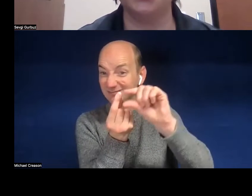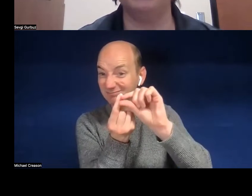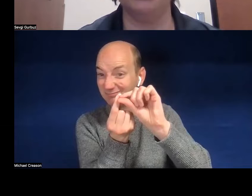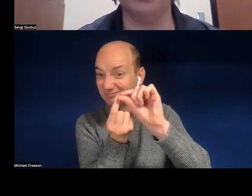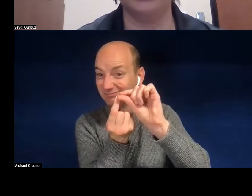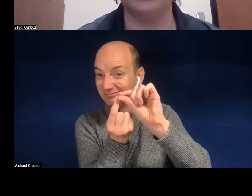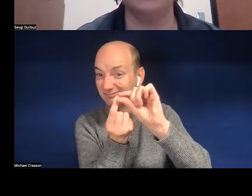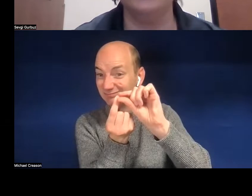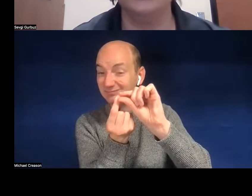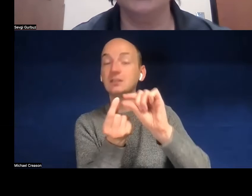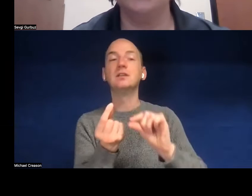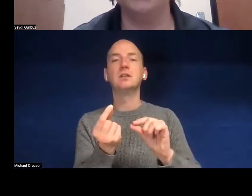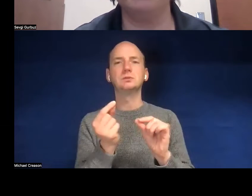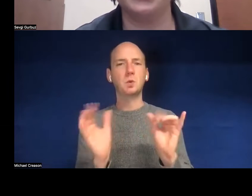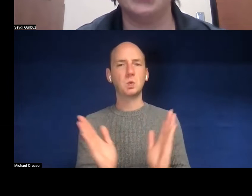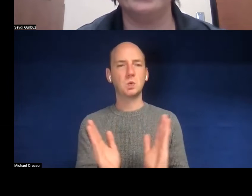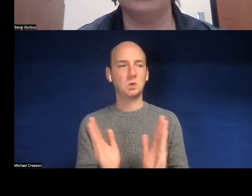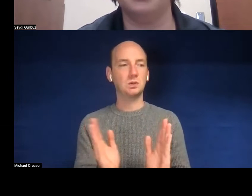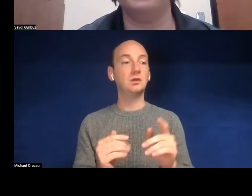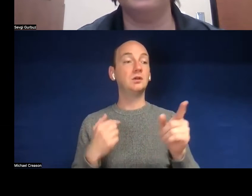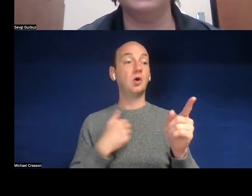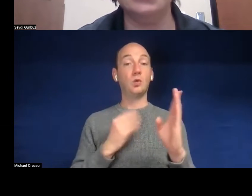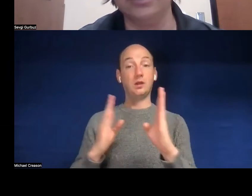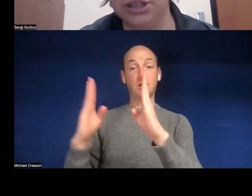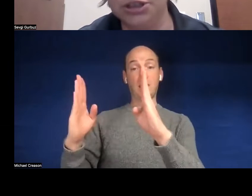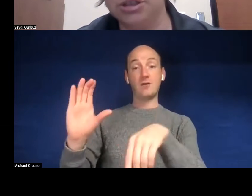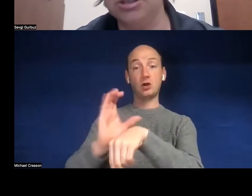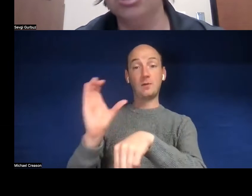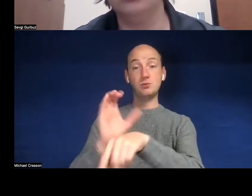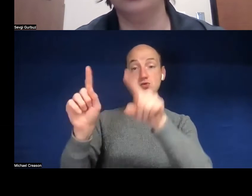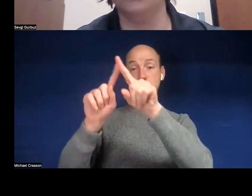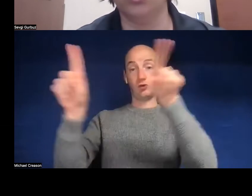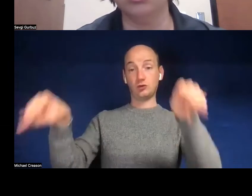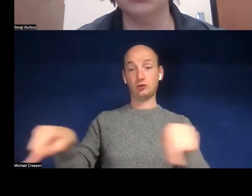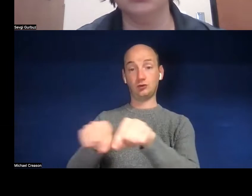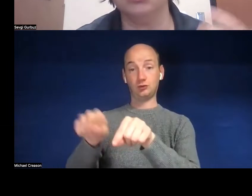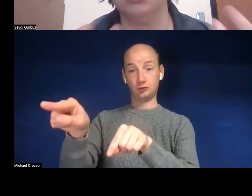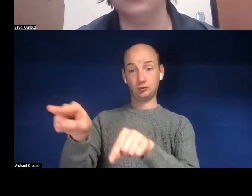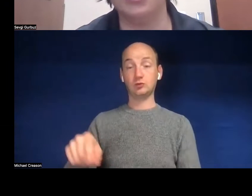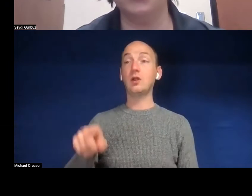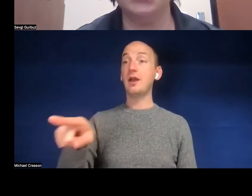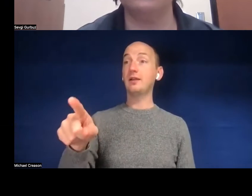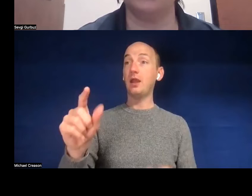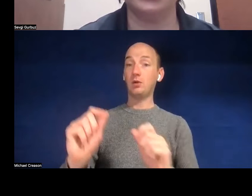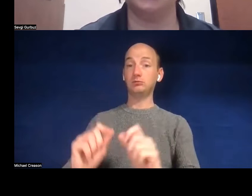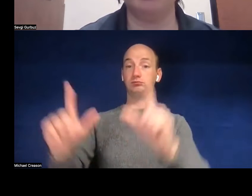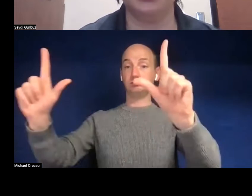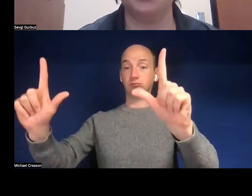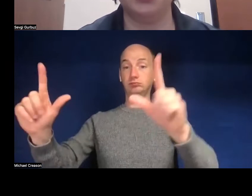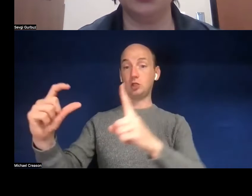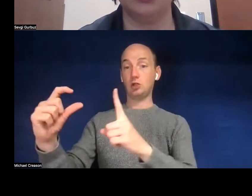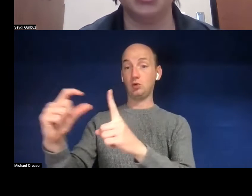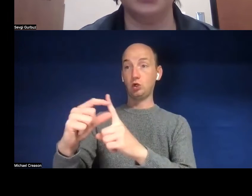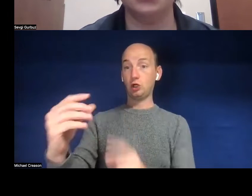to use a computer monitor to present in English a word that we then requested